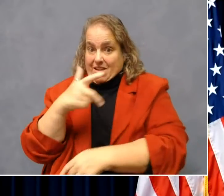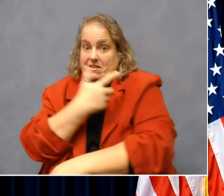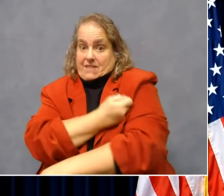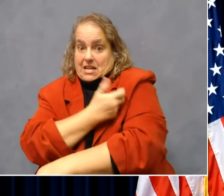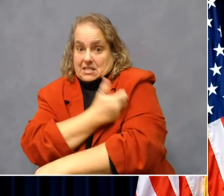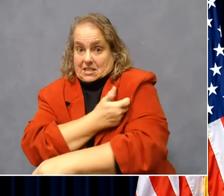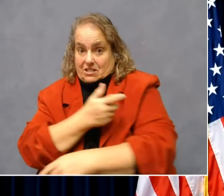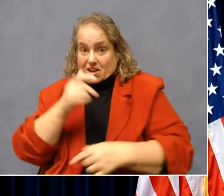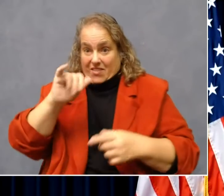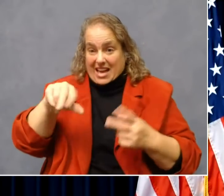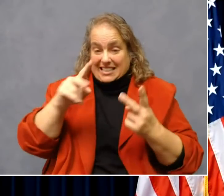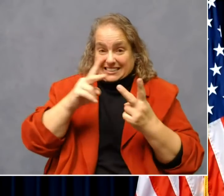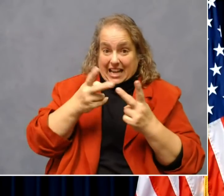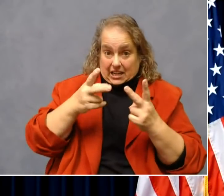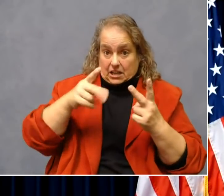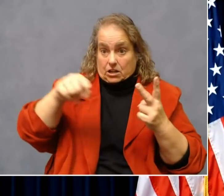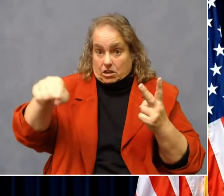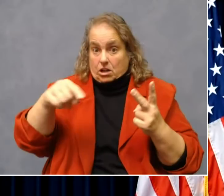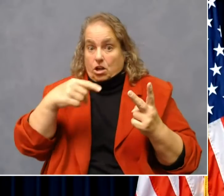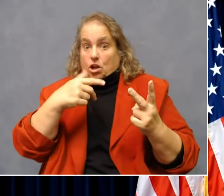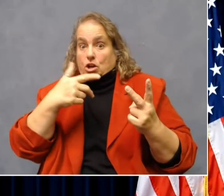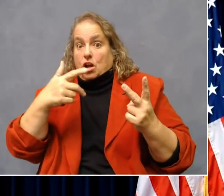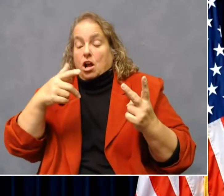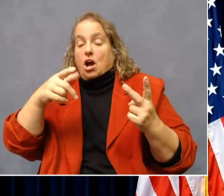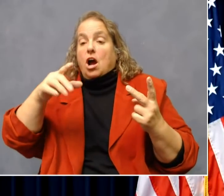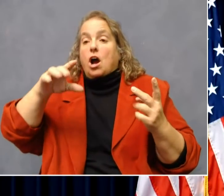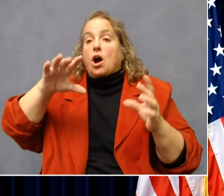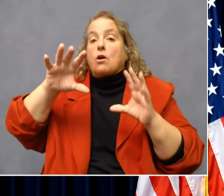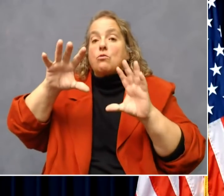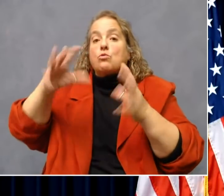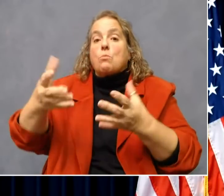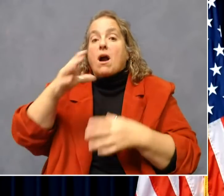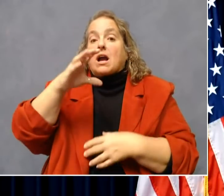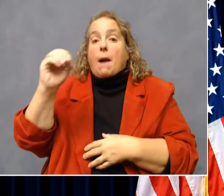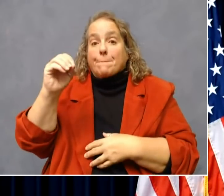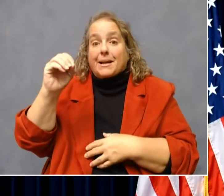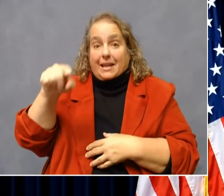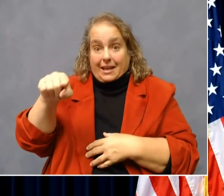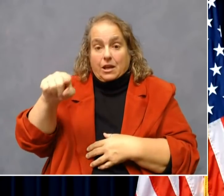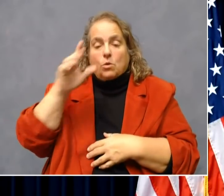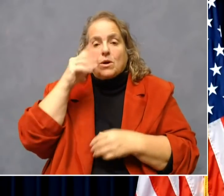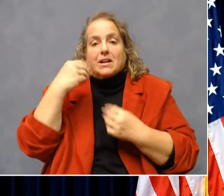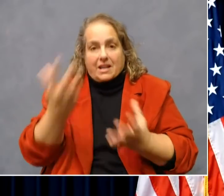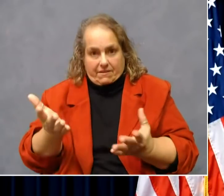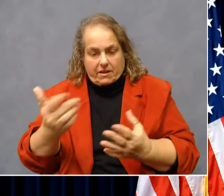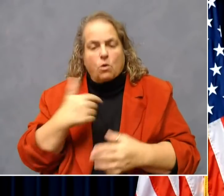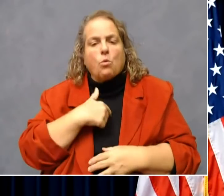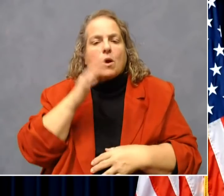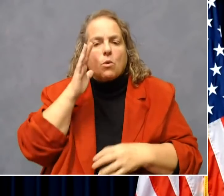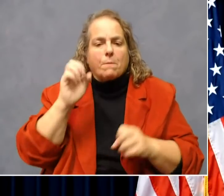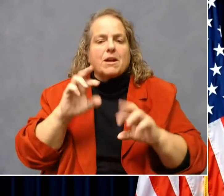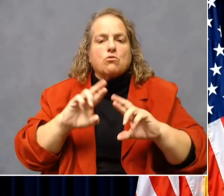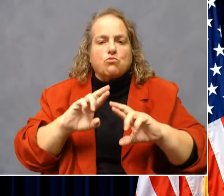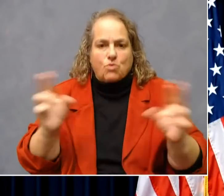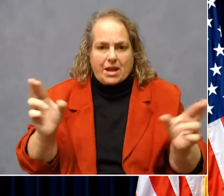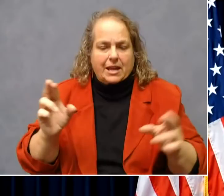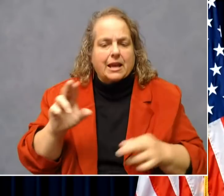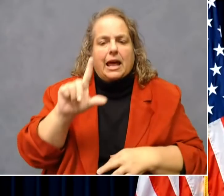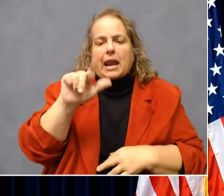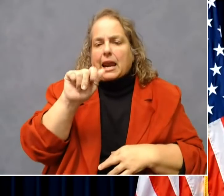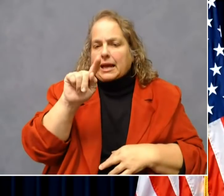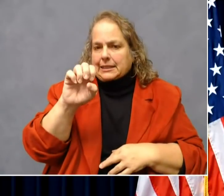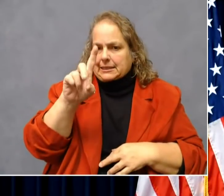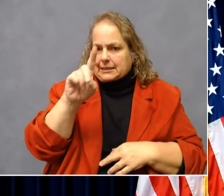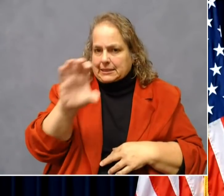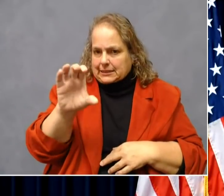December. But we are going to be ready. We believe the federal government is going to agree to this plan. I think it's going to be